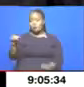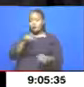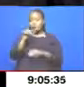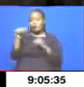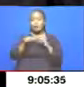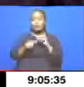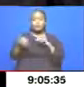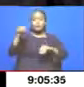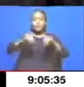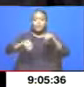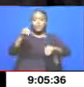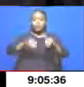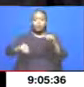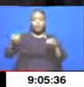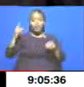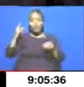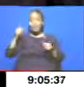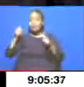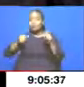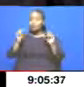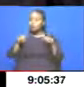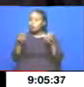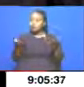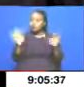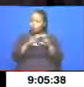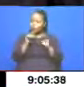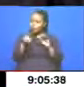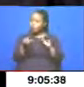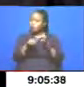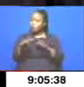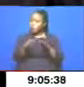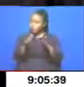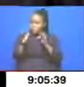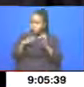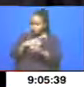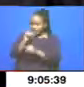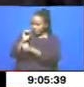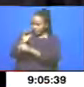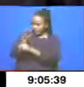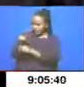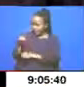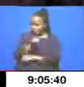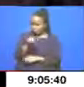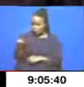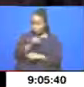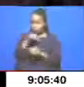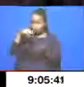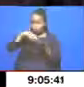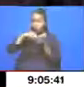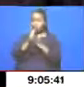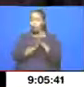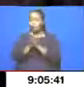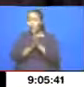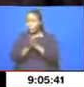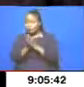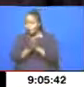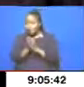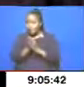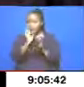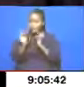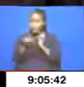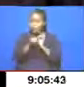is likely to close that window. My advice to you, dear aspirants, if you want to be an independent